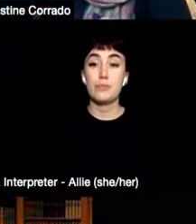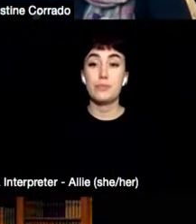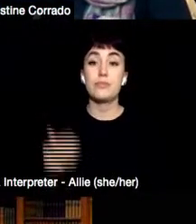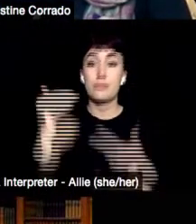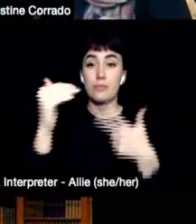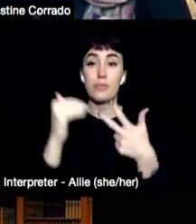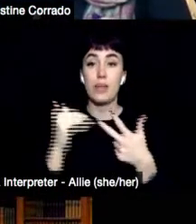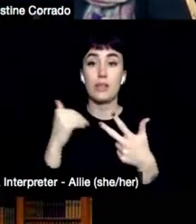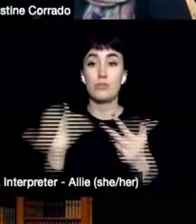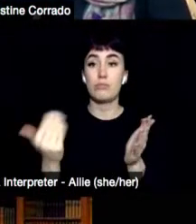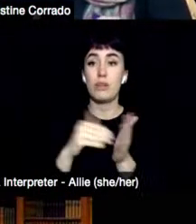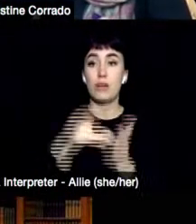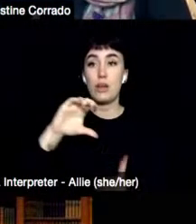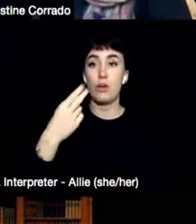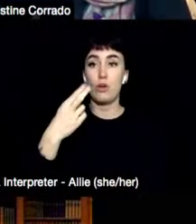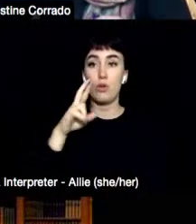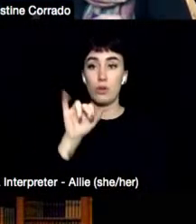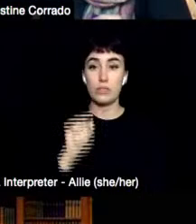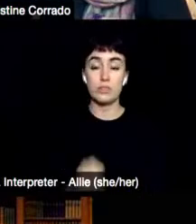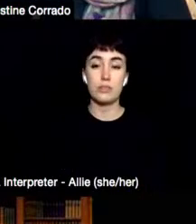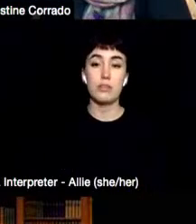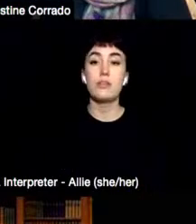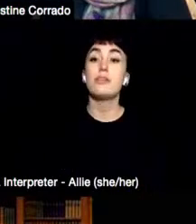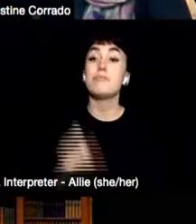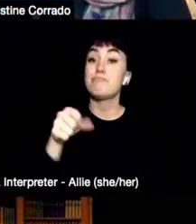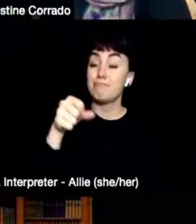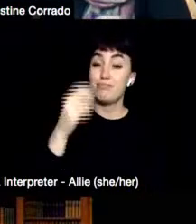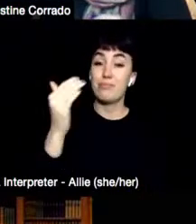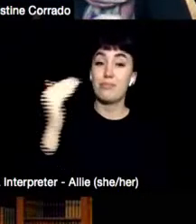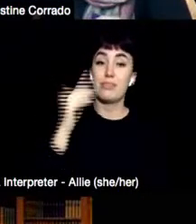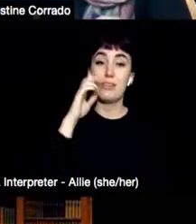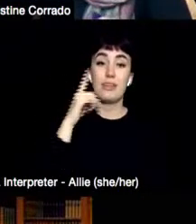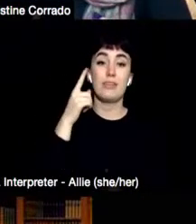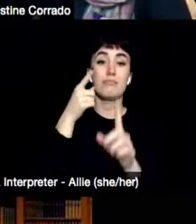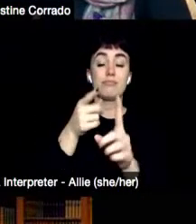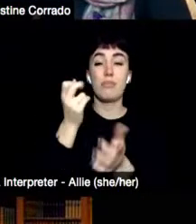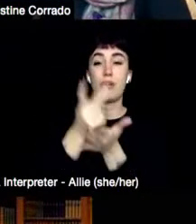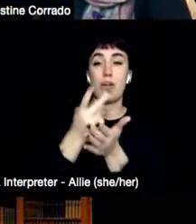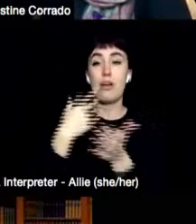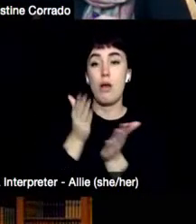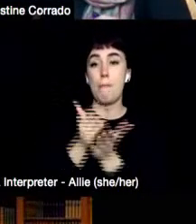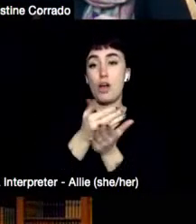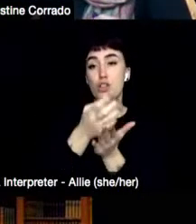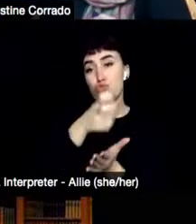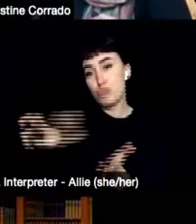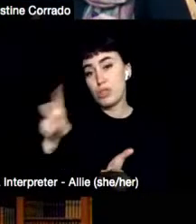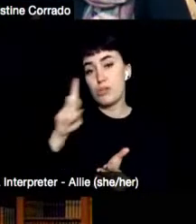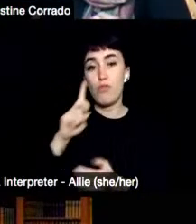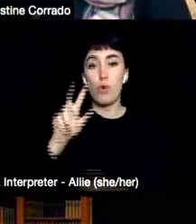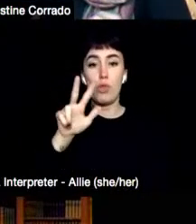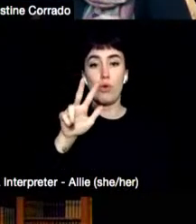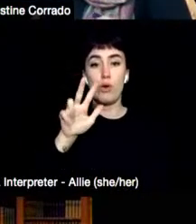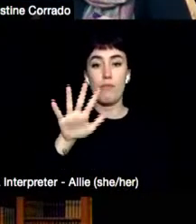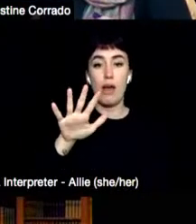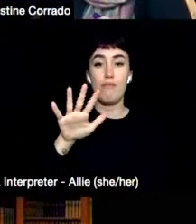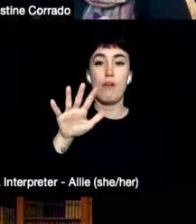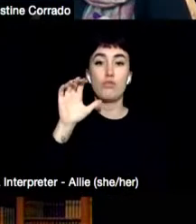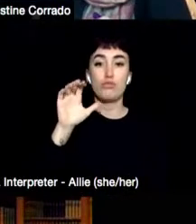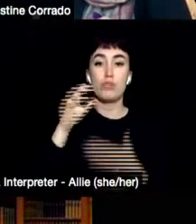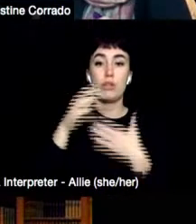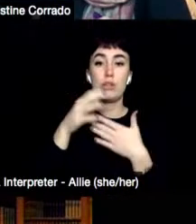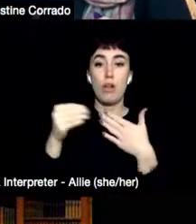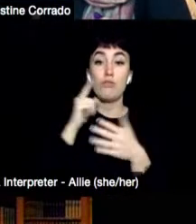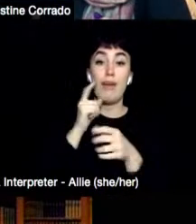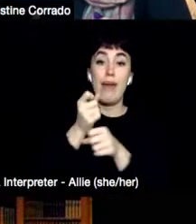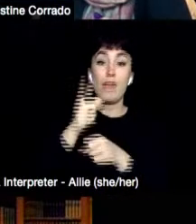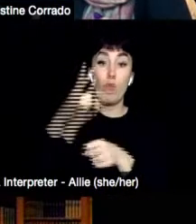Next one again, Chris. Yes, Bill. The next item is to authorize a budget transfer in the amount of $3,500 annually for